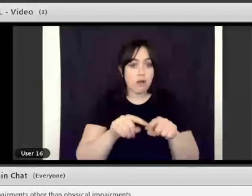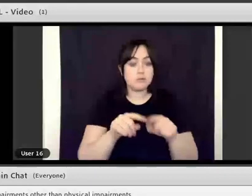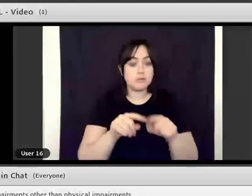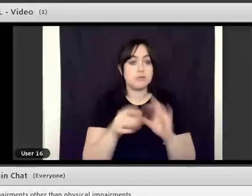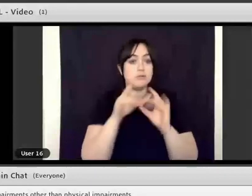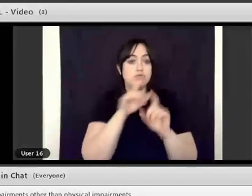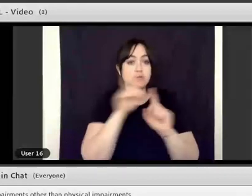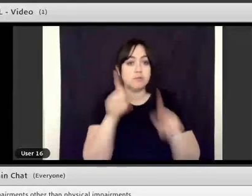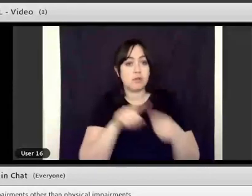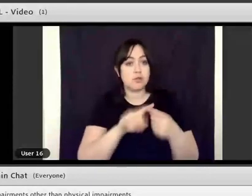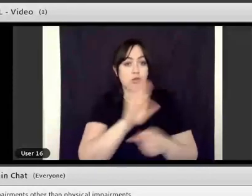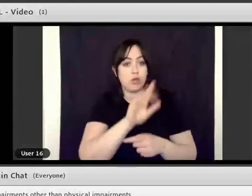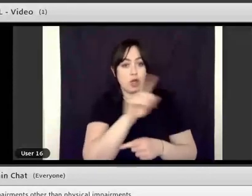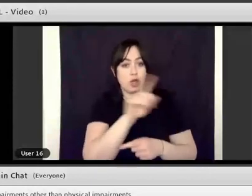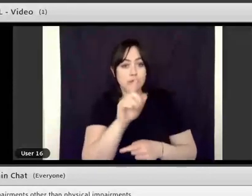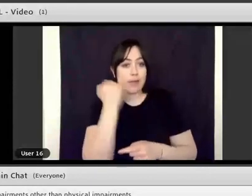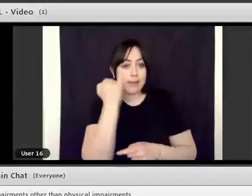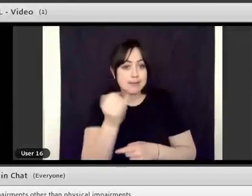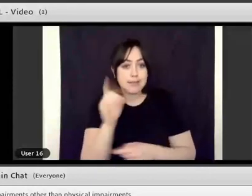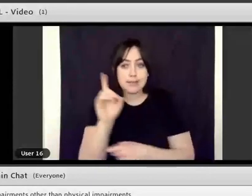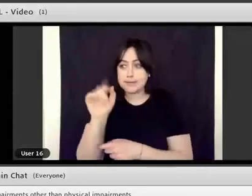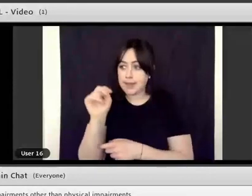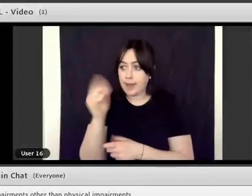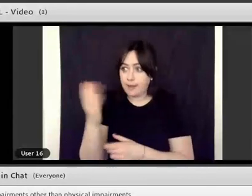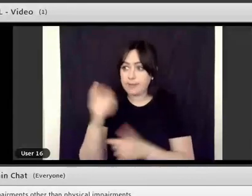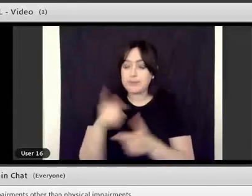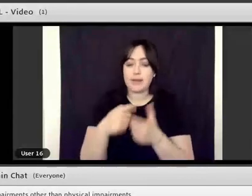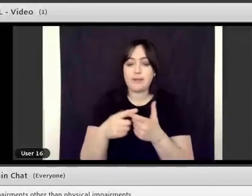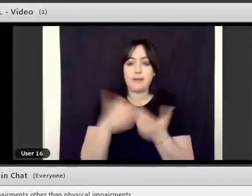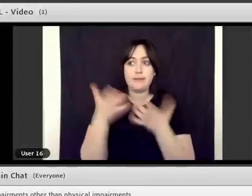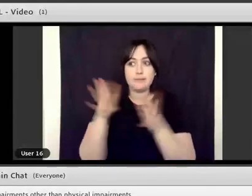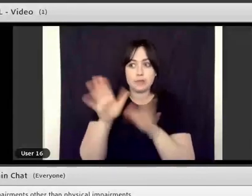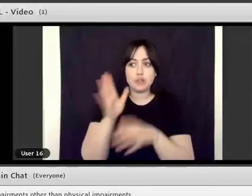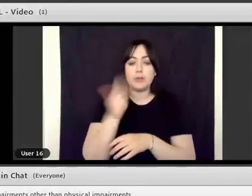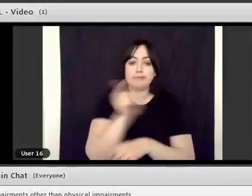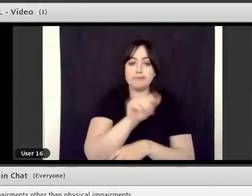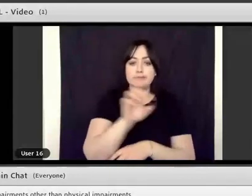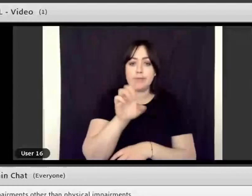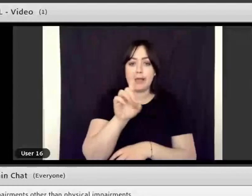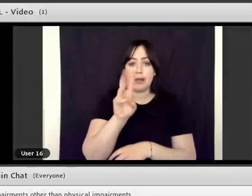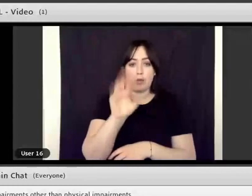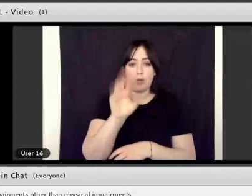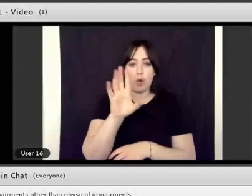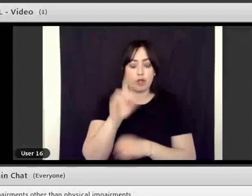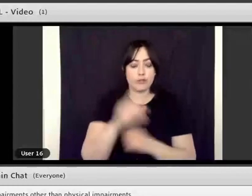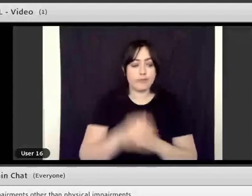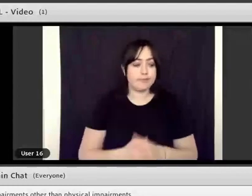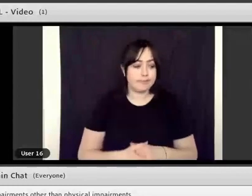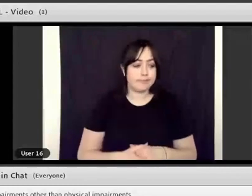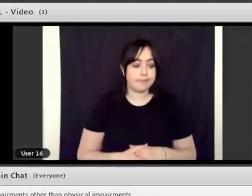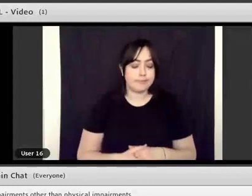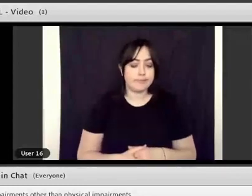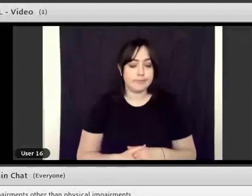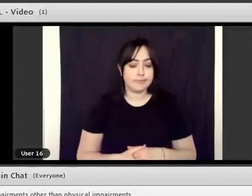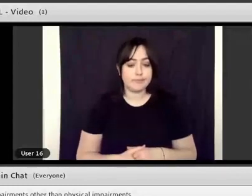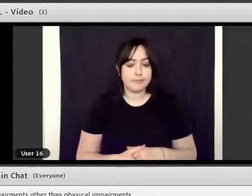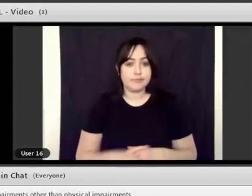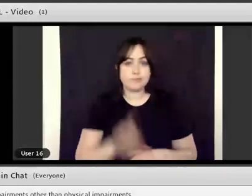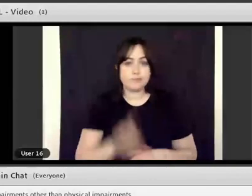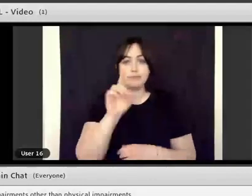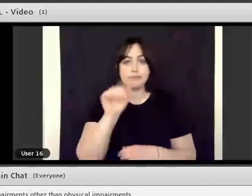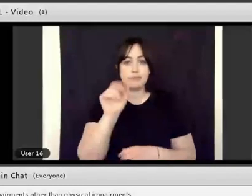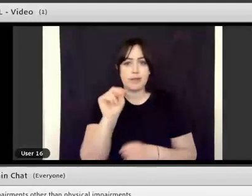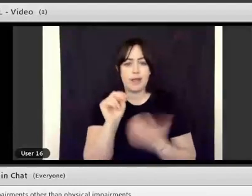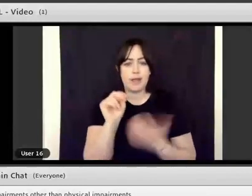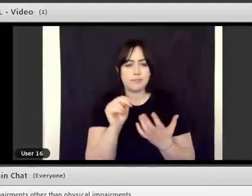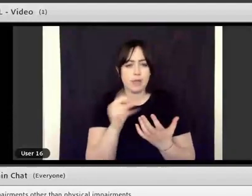to her idea. Go ahead, Dan, and then we'll go to Edward after that. Okay, just quickly, I like to